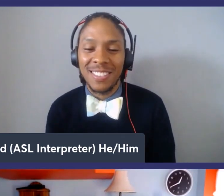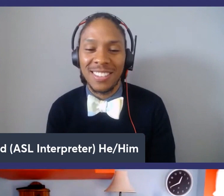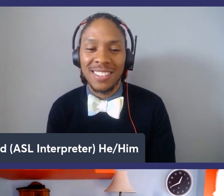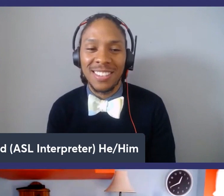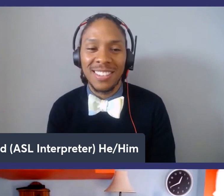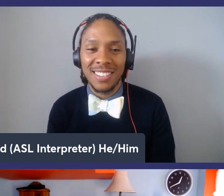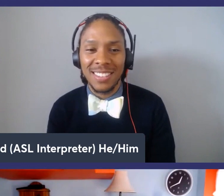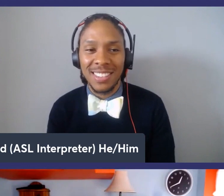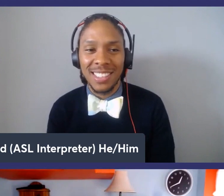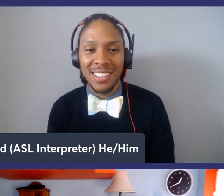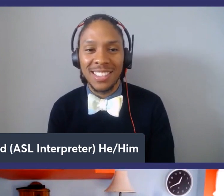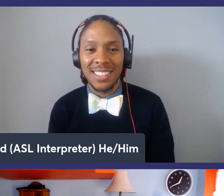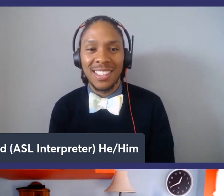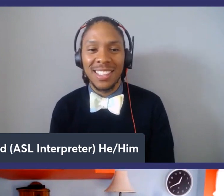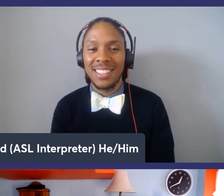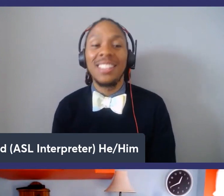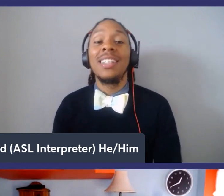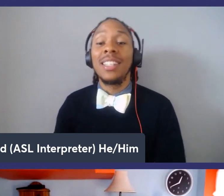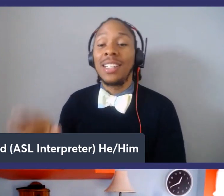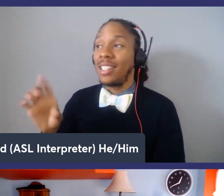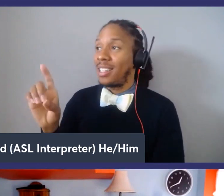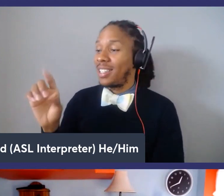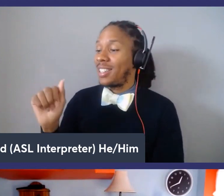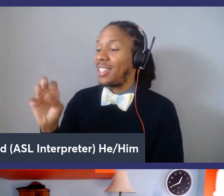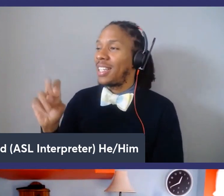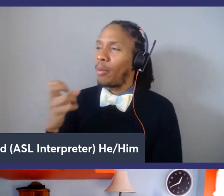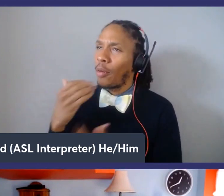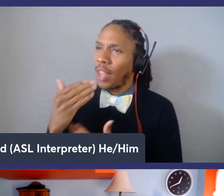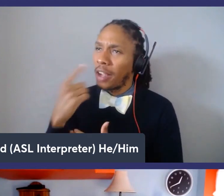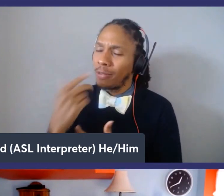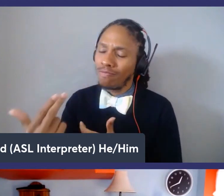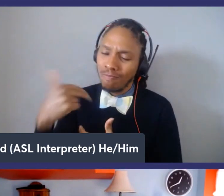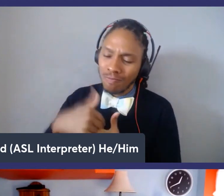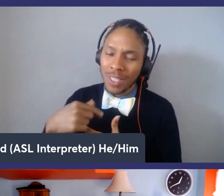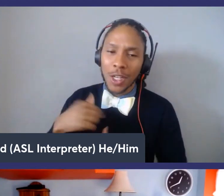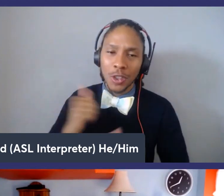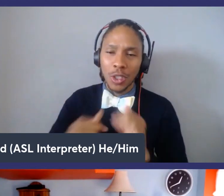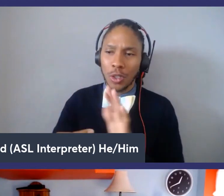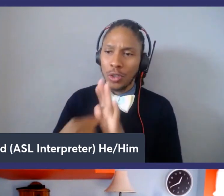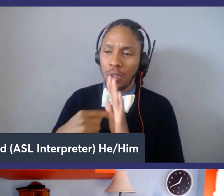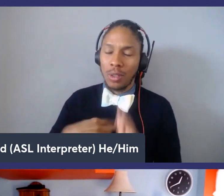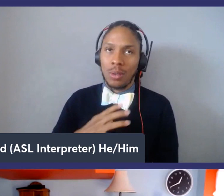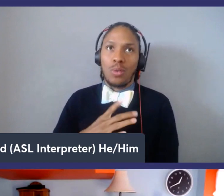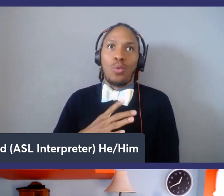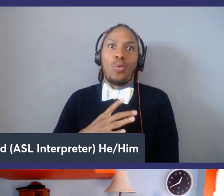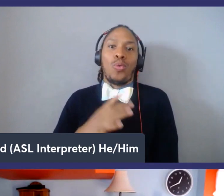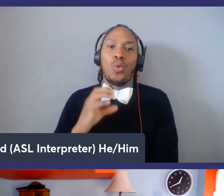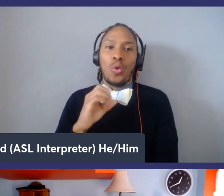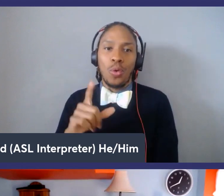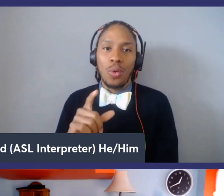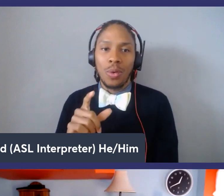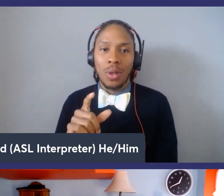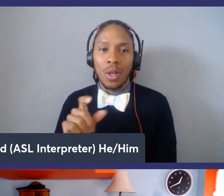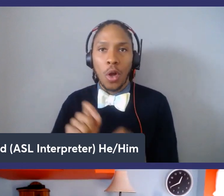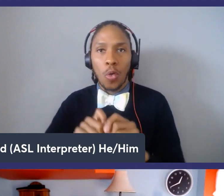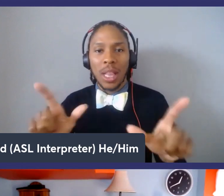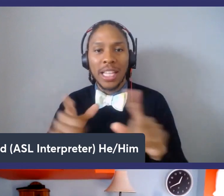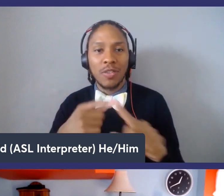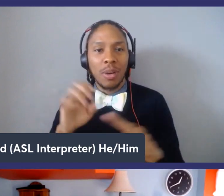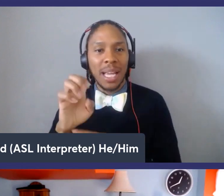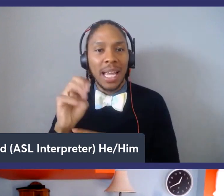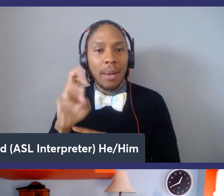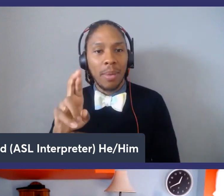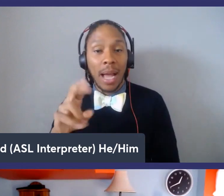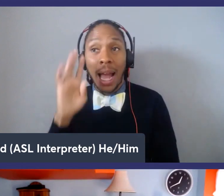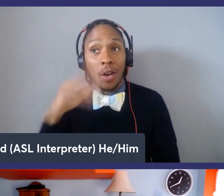All right. Well, Damon, I want to thank you for being on our show and showing us this very cool release from EMR. I know